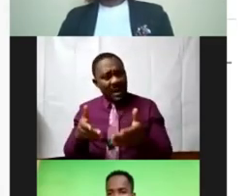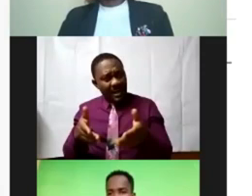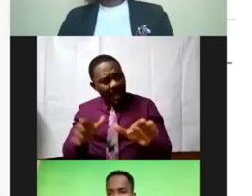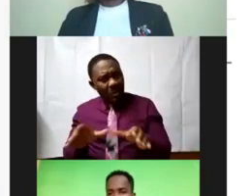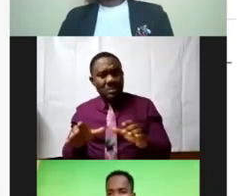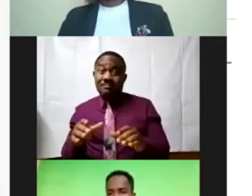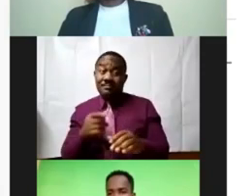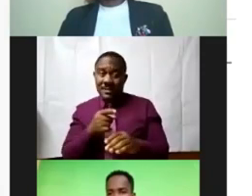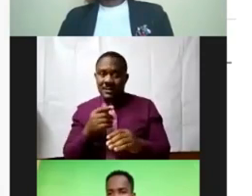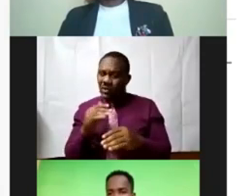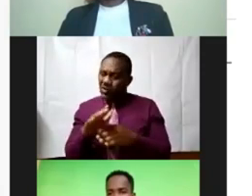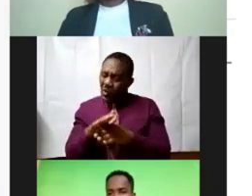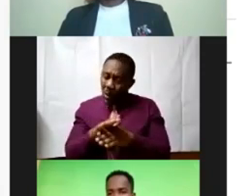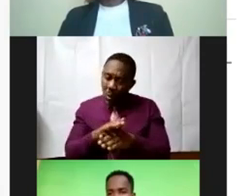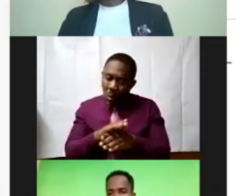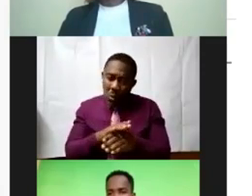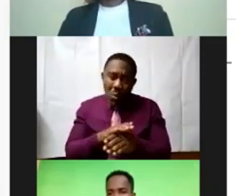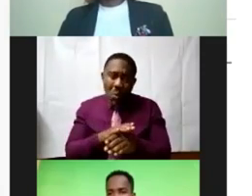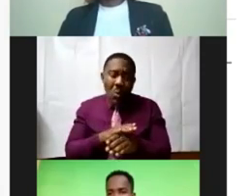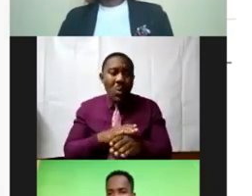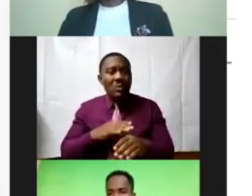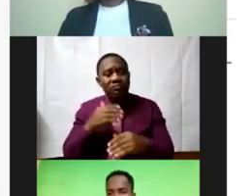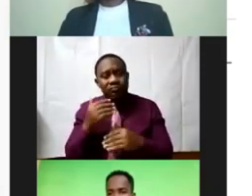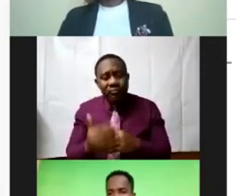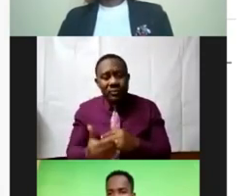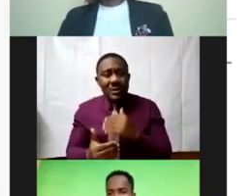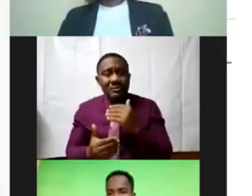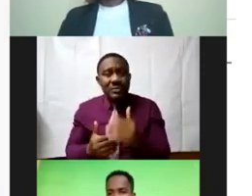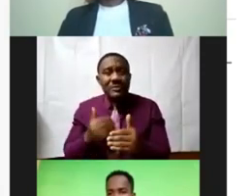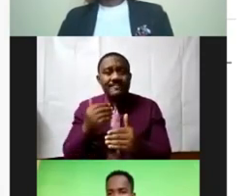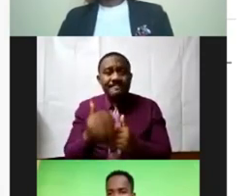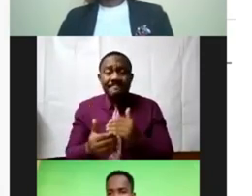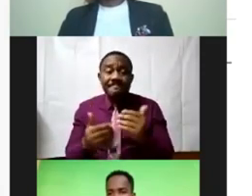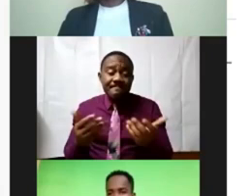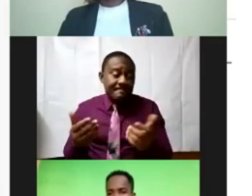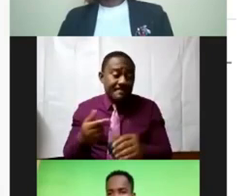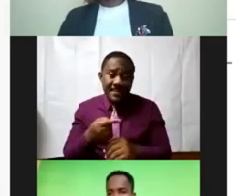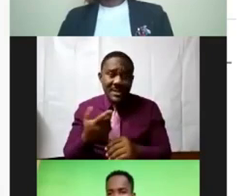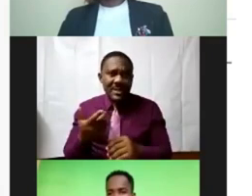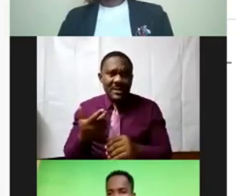thought to have a hearing problem. Yeah, so majority of children are confused that they have a hearing problem because they